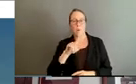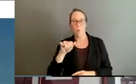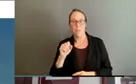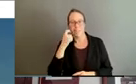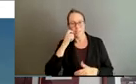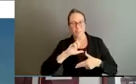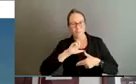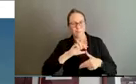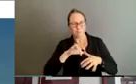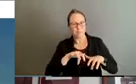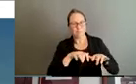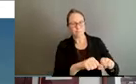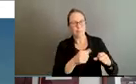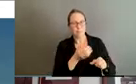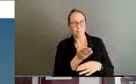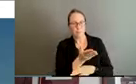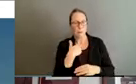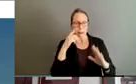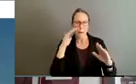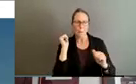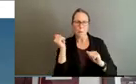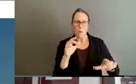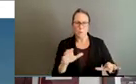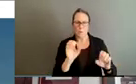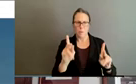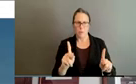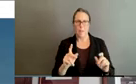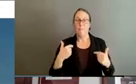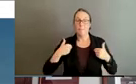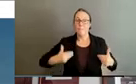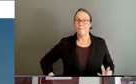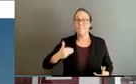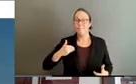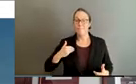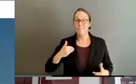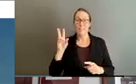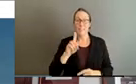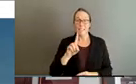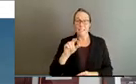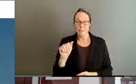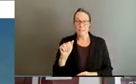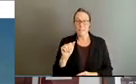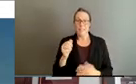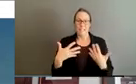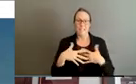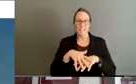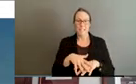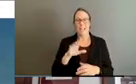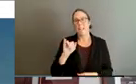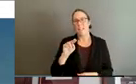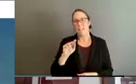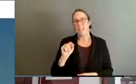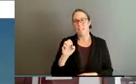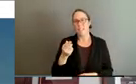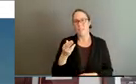okay. I am the Disability Integration Advisor assigned here to Texas, and so my role